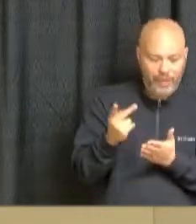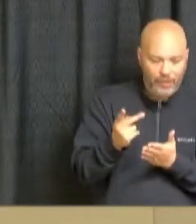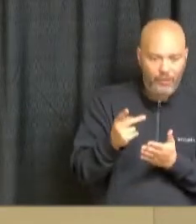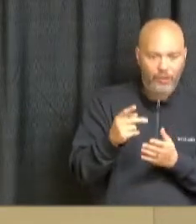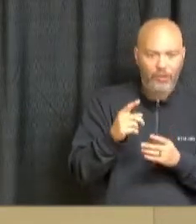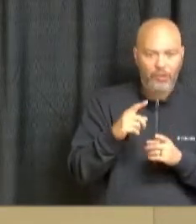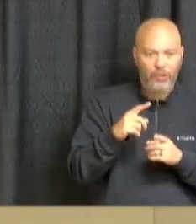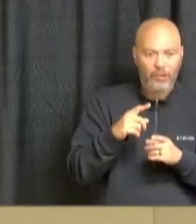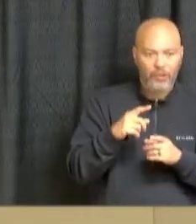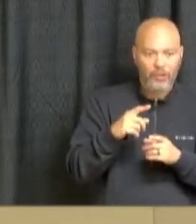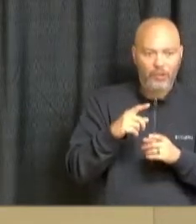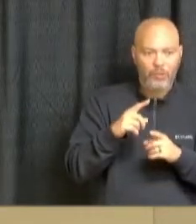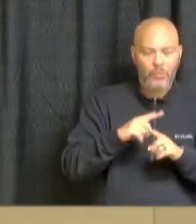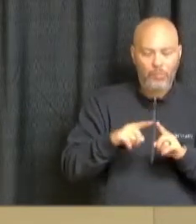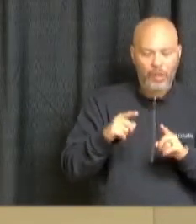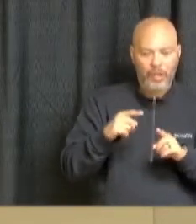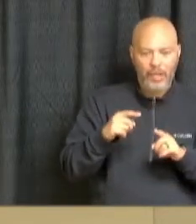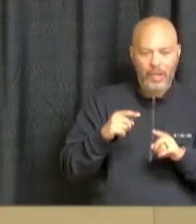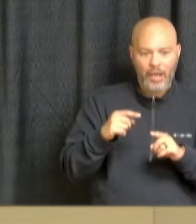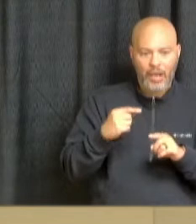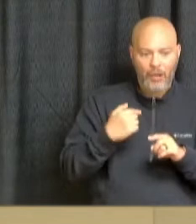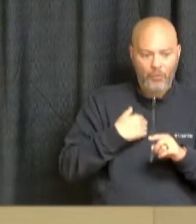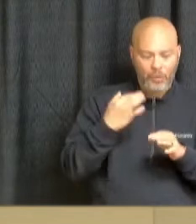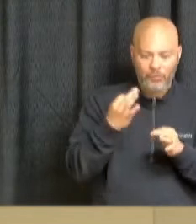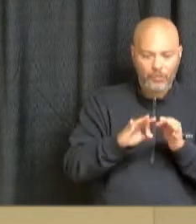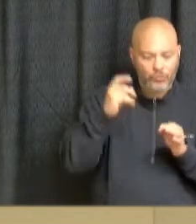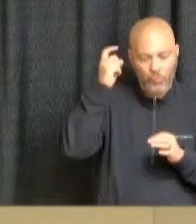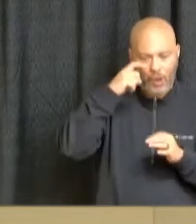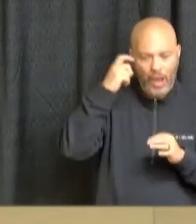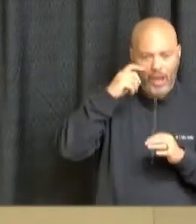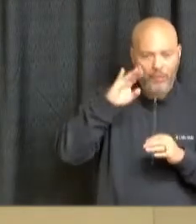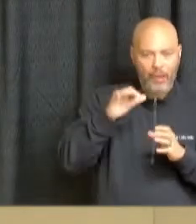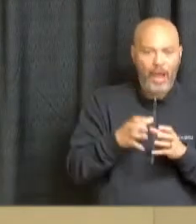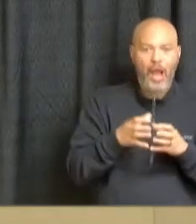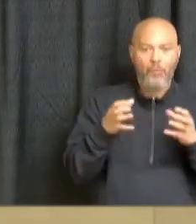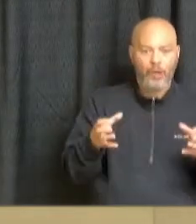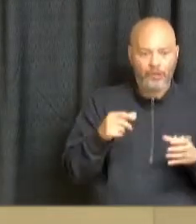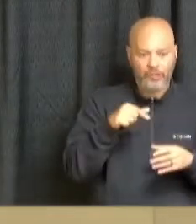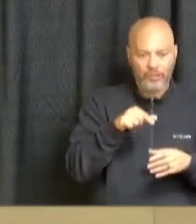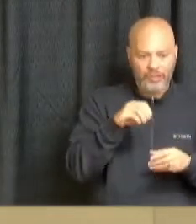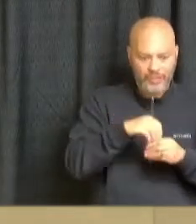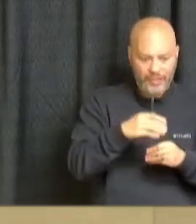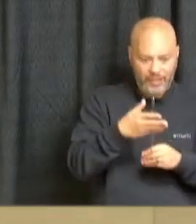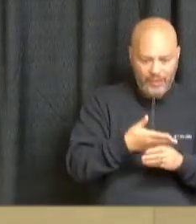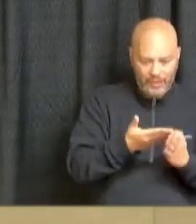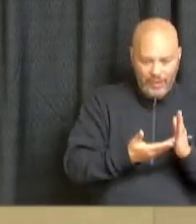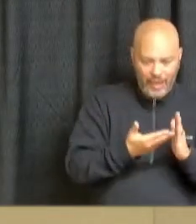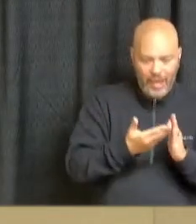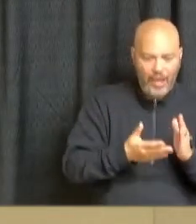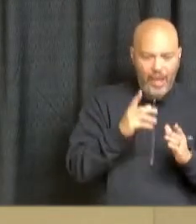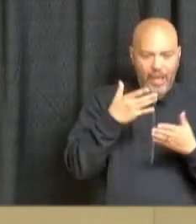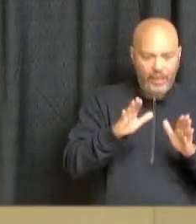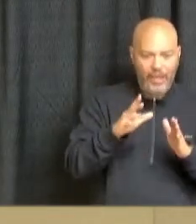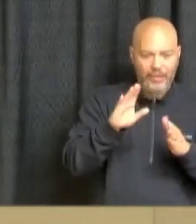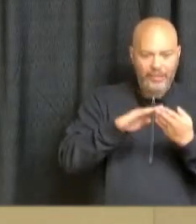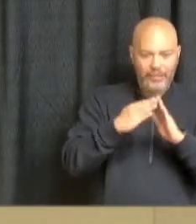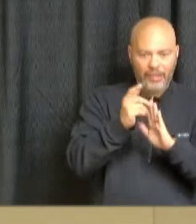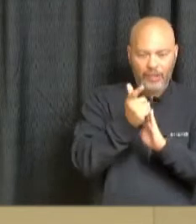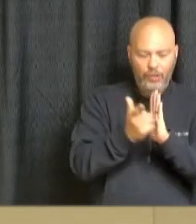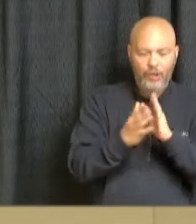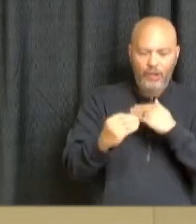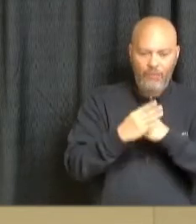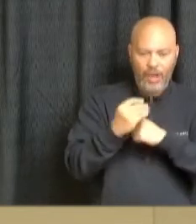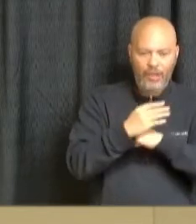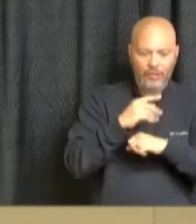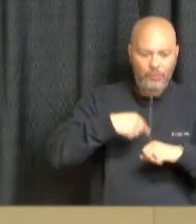whatnot. But I think that we would just be wise by how much this is in there and let Lance advise us on